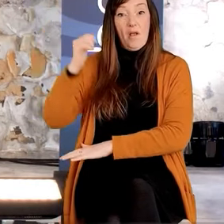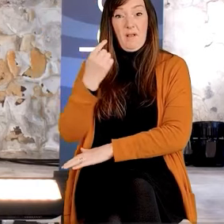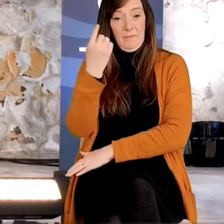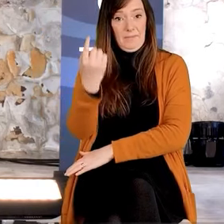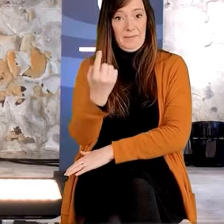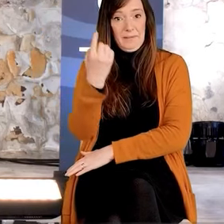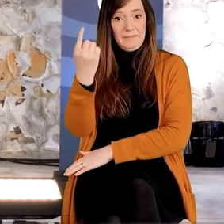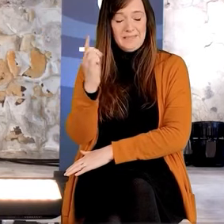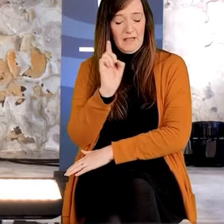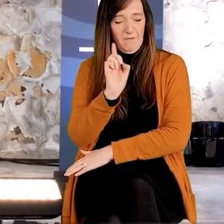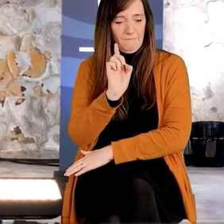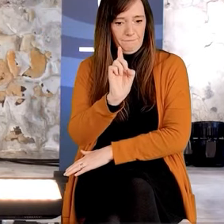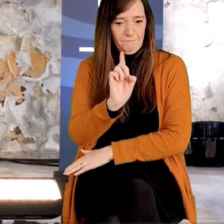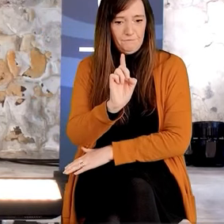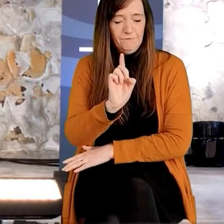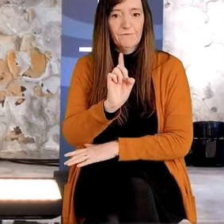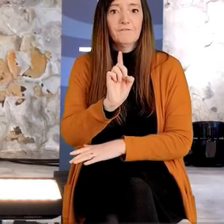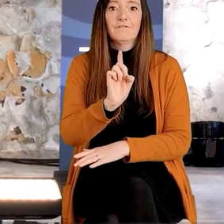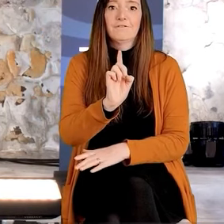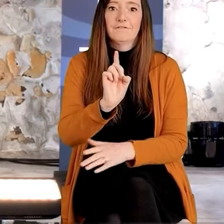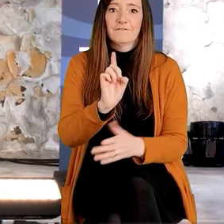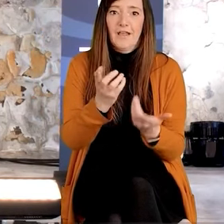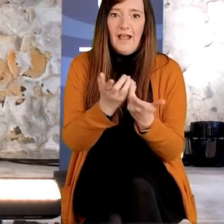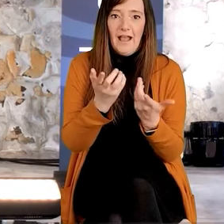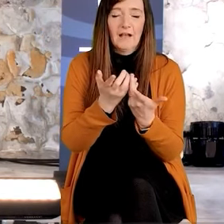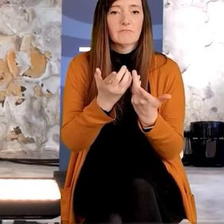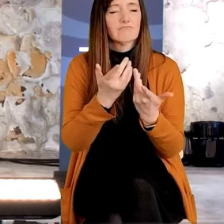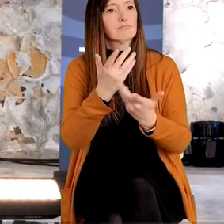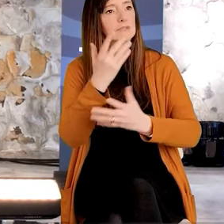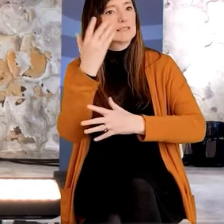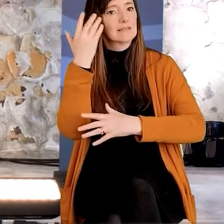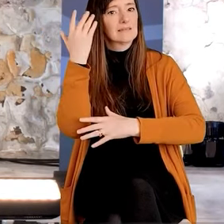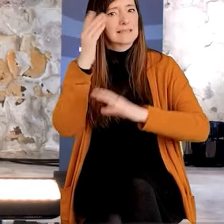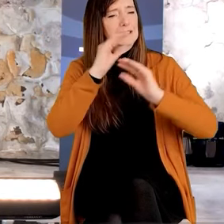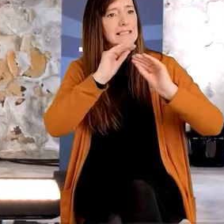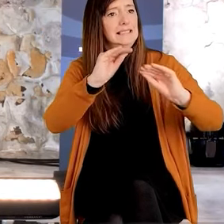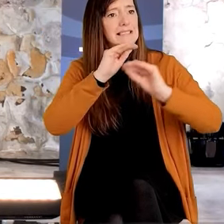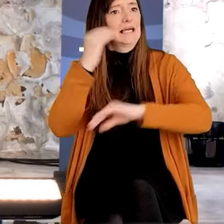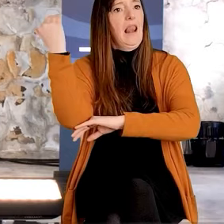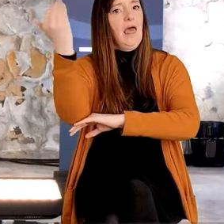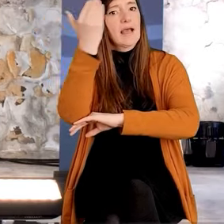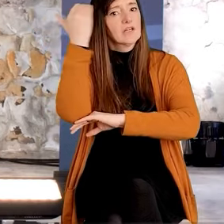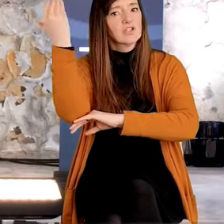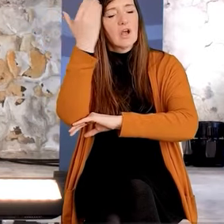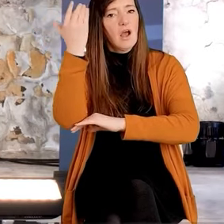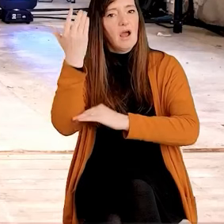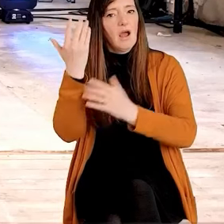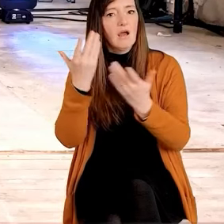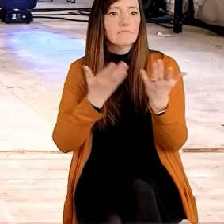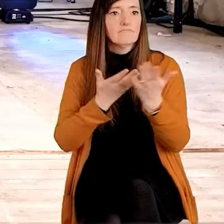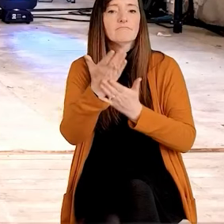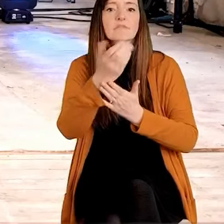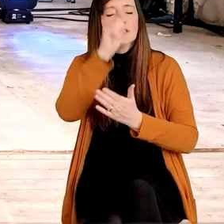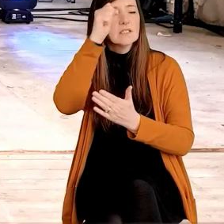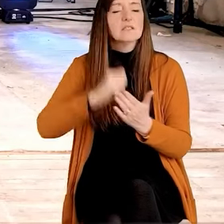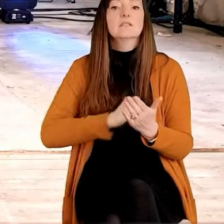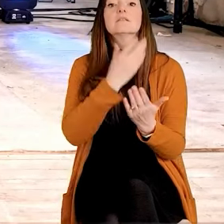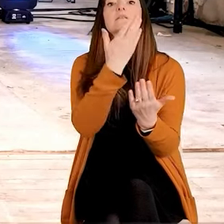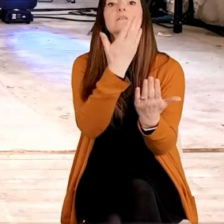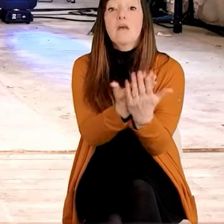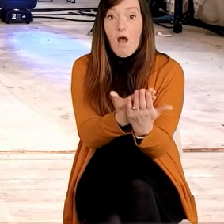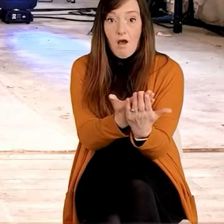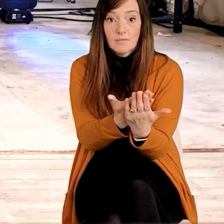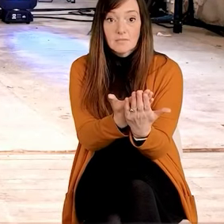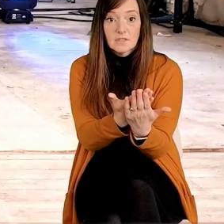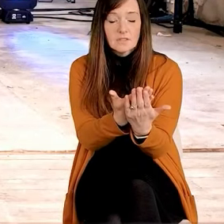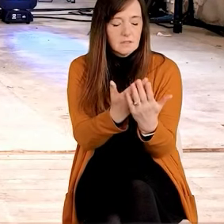early church fathers knew. But he rediscovered it first when he gave lectures on the Psalms. He'd